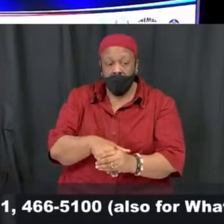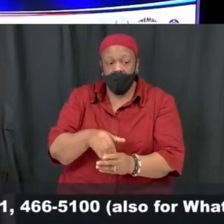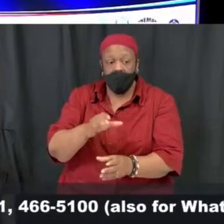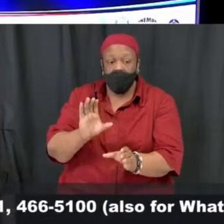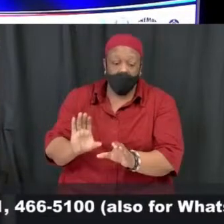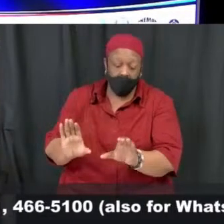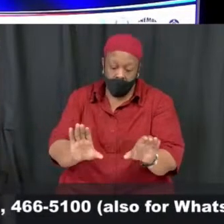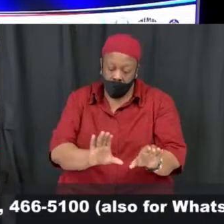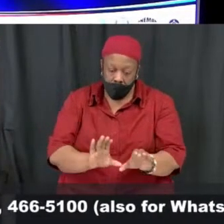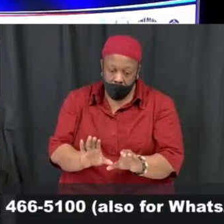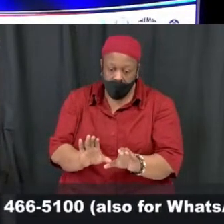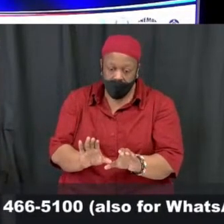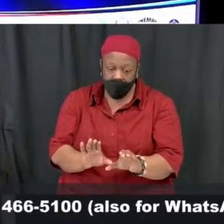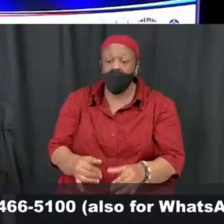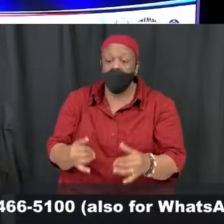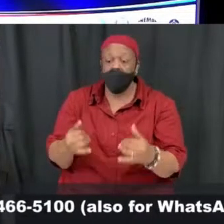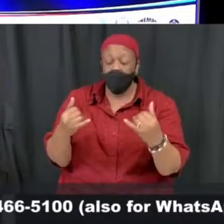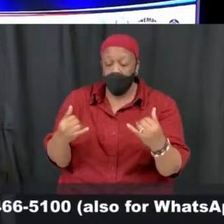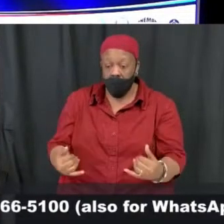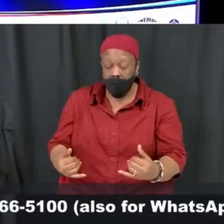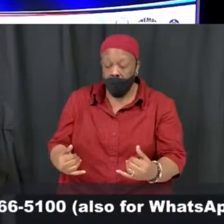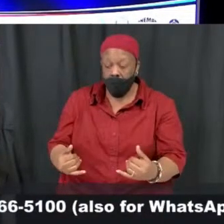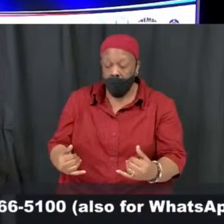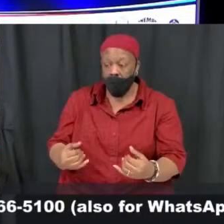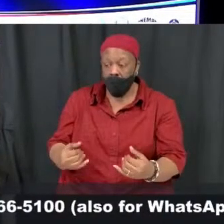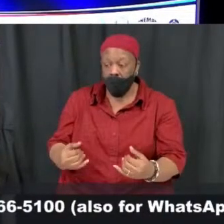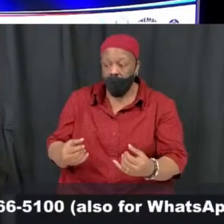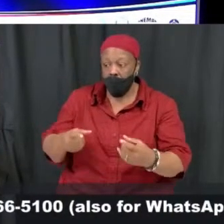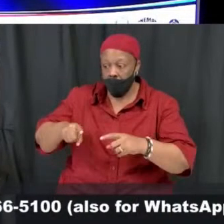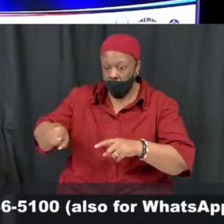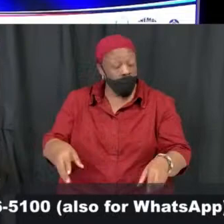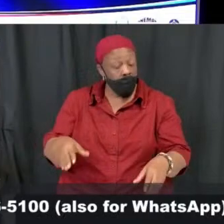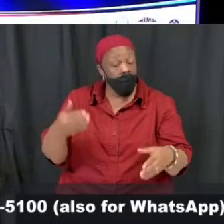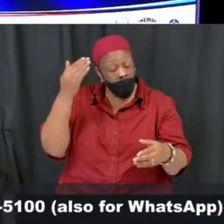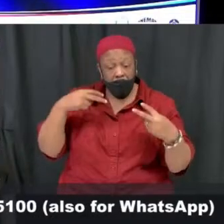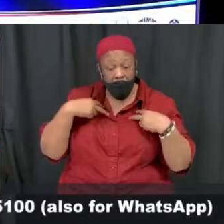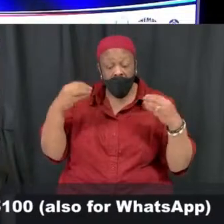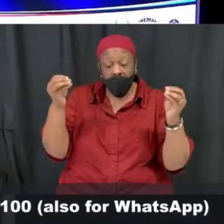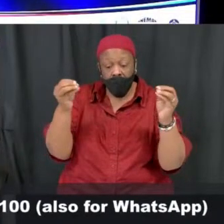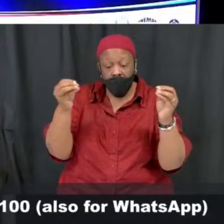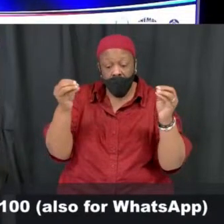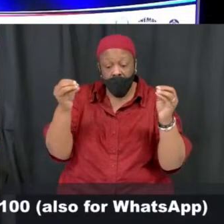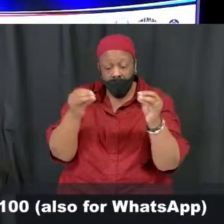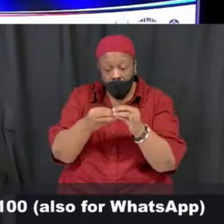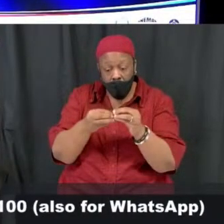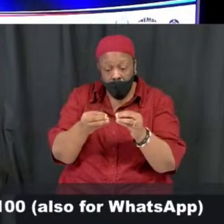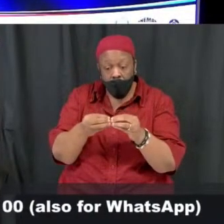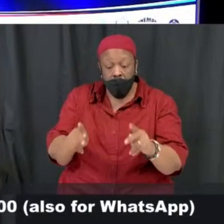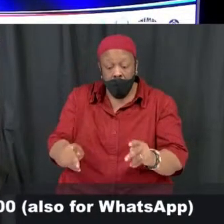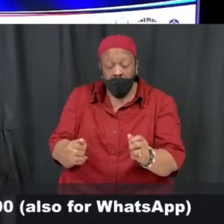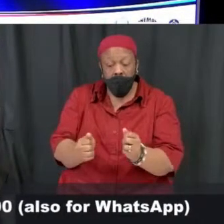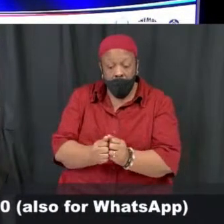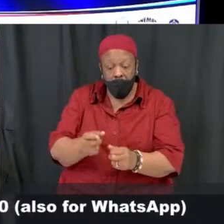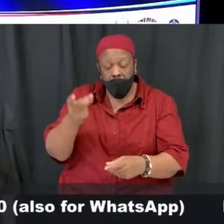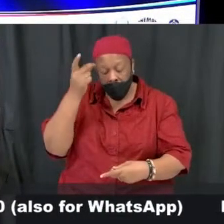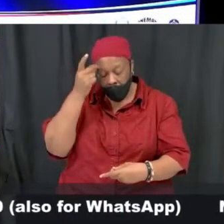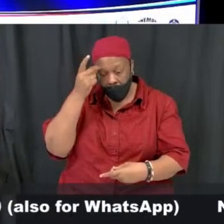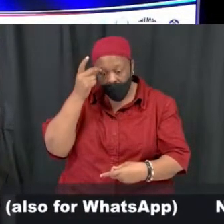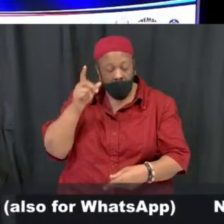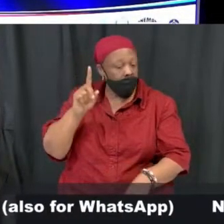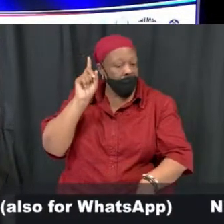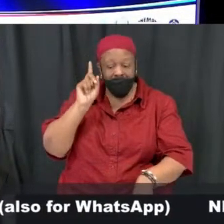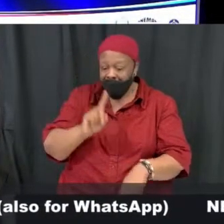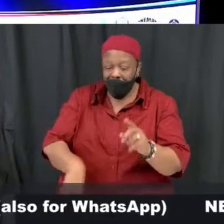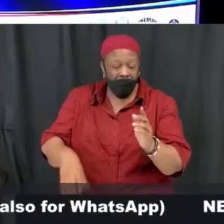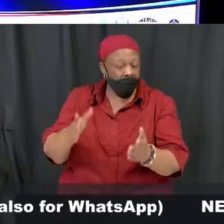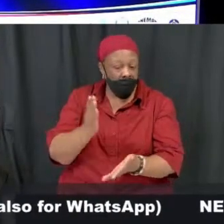extend the contact tracing, we would have to get more positive. Not stop until we have eradicated this virus from